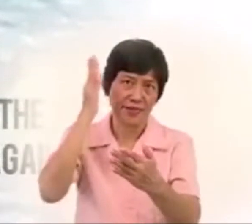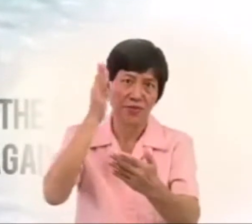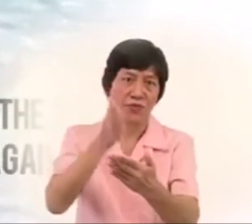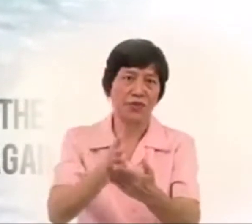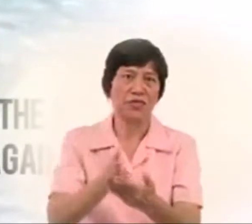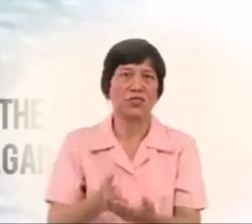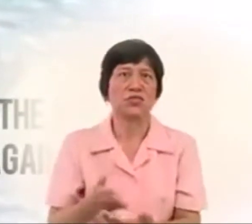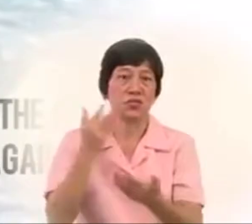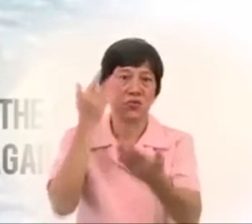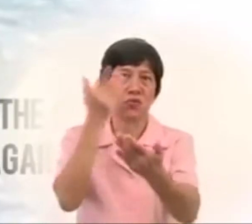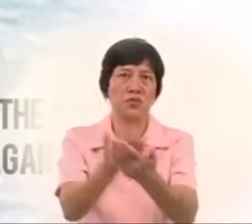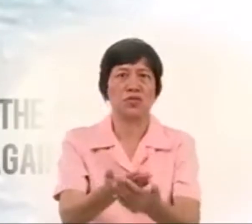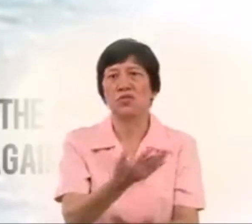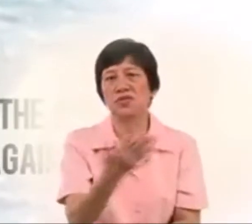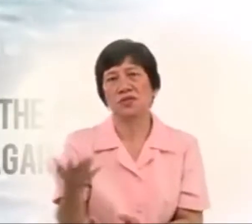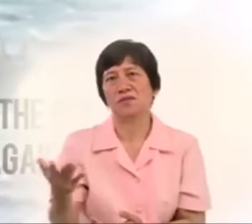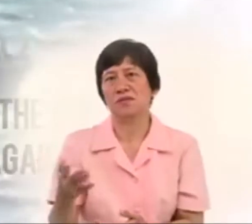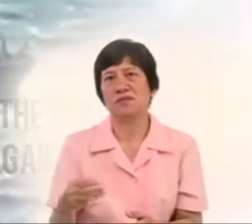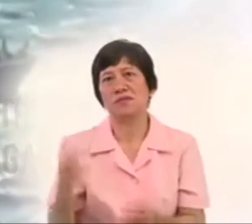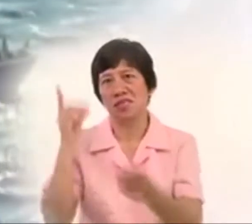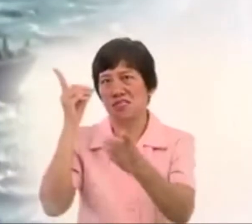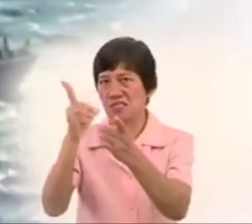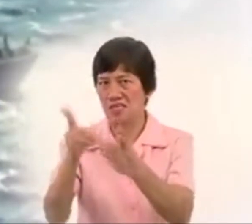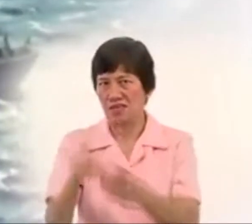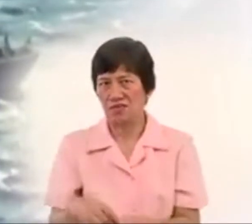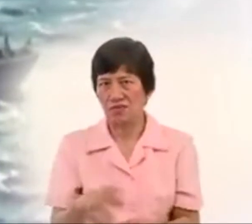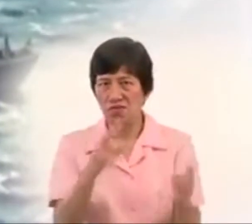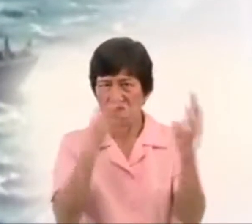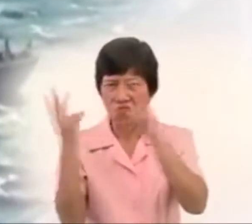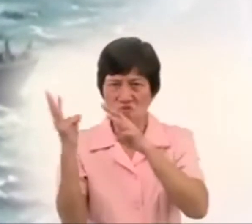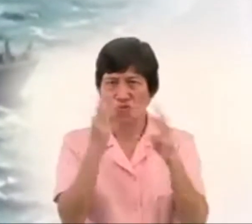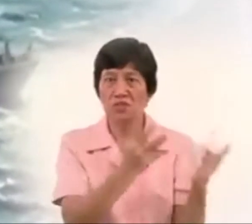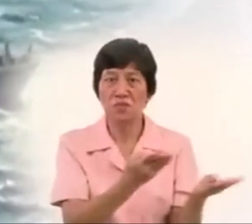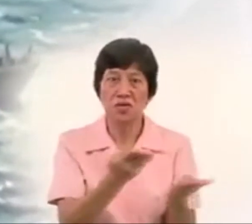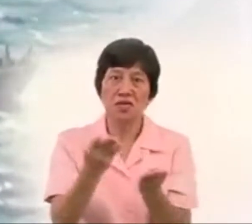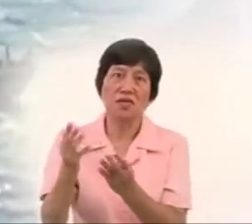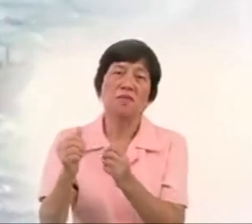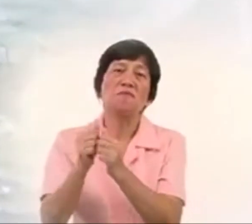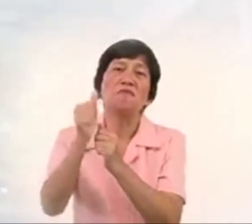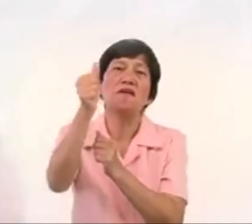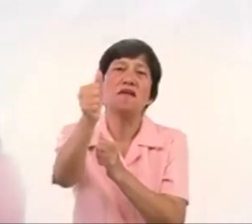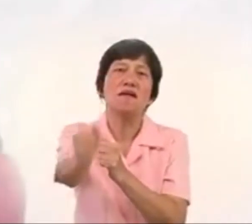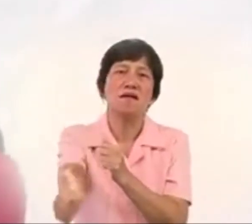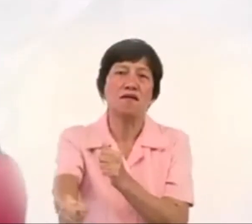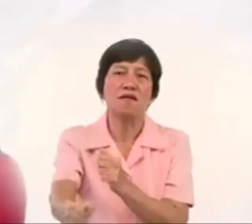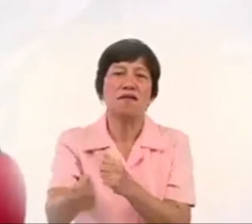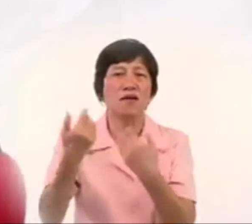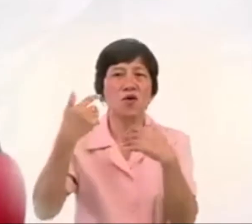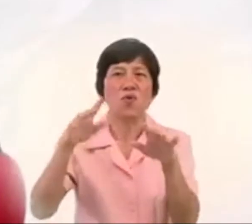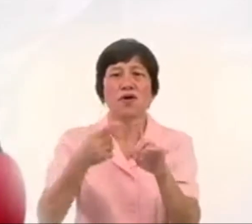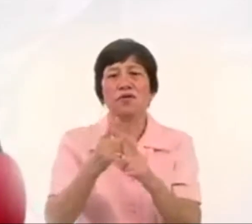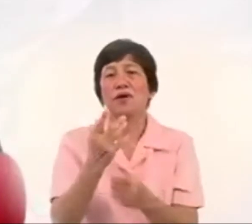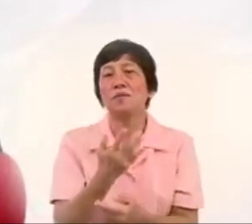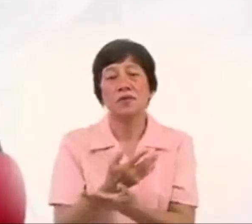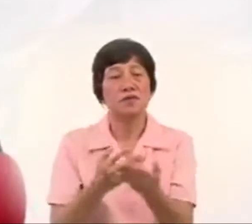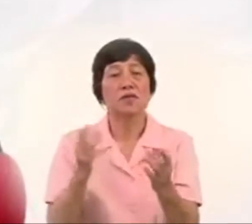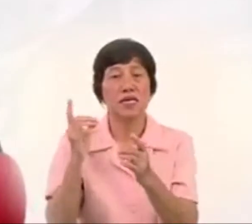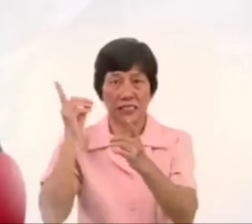were bringing them farther and farther away from their destination. And where is